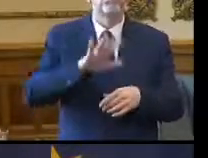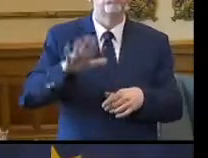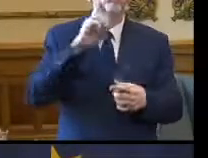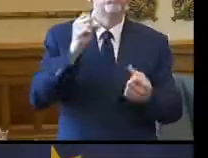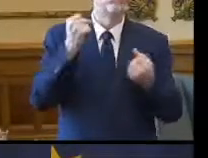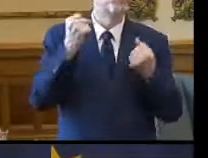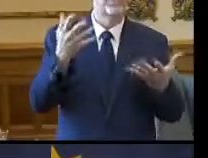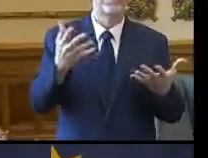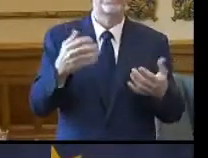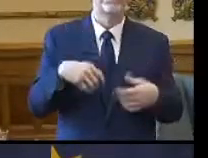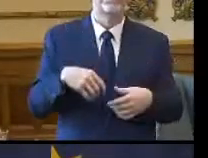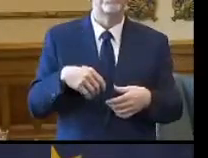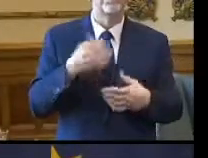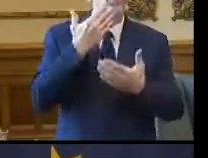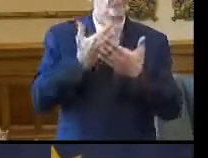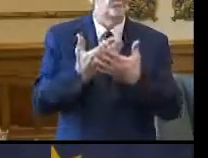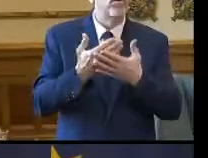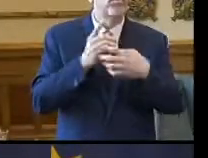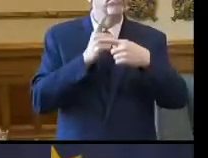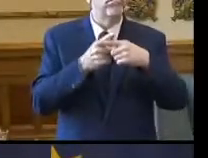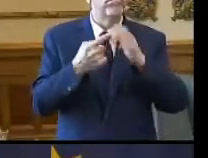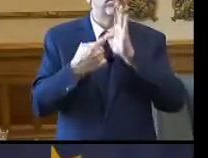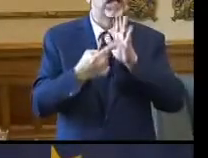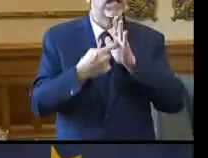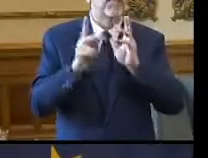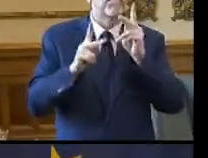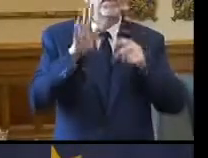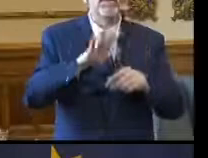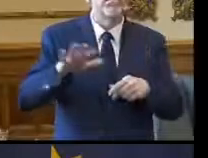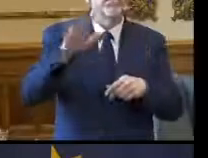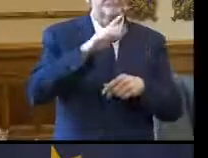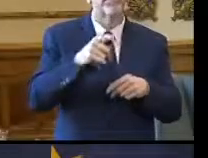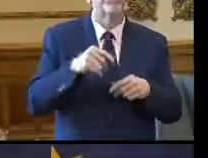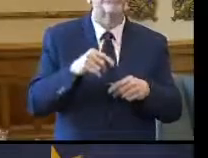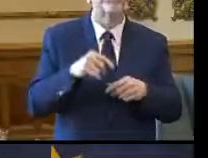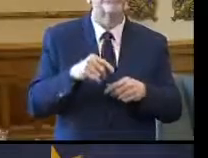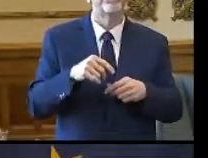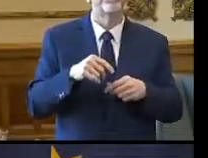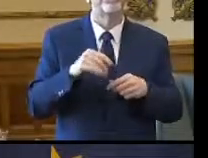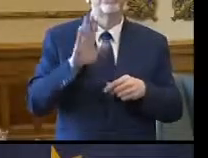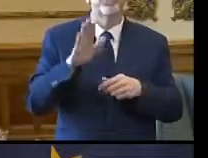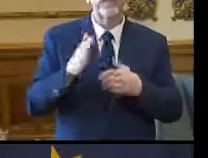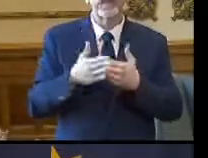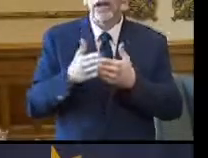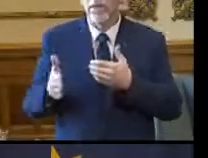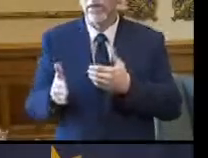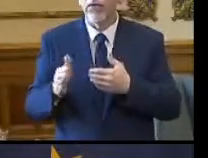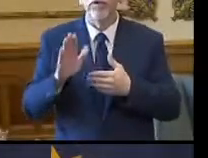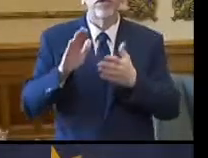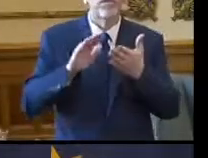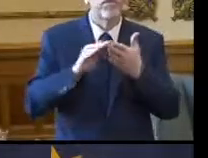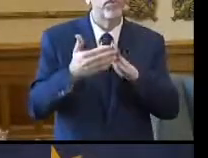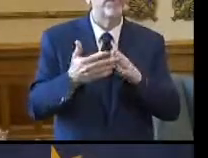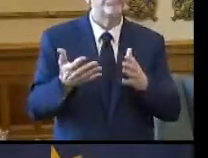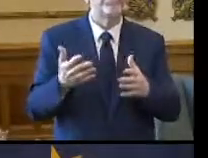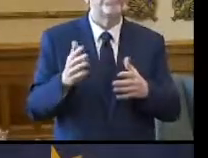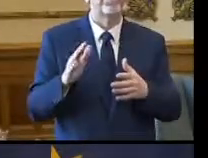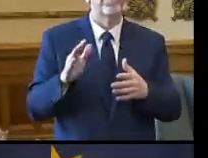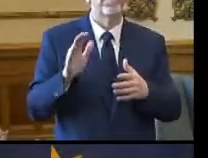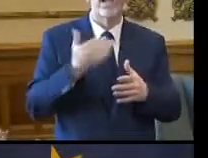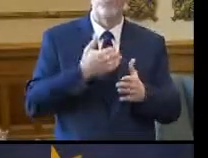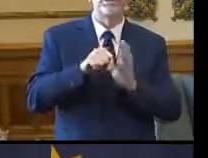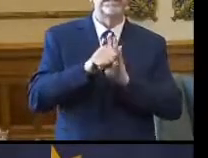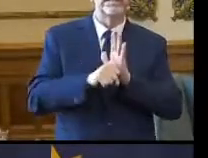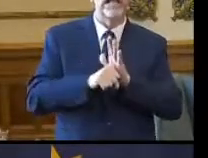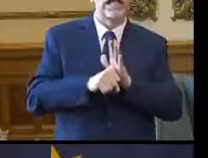care for those with diabetes or thyroid or hormonal disorders. And next to him, Adam Thacker. He is the Chief Operating Officer at Good